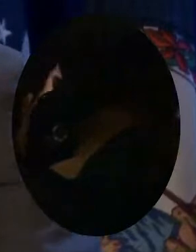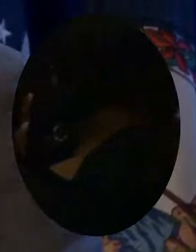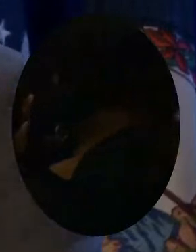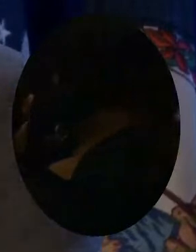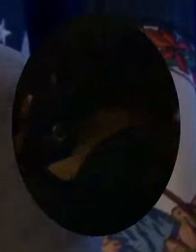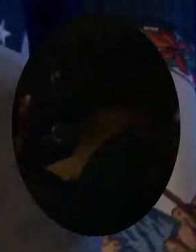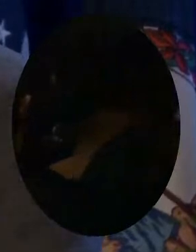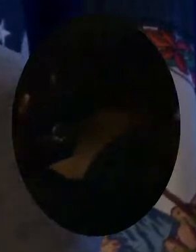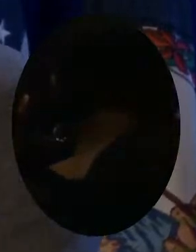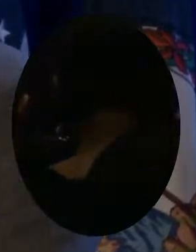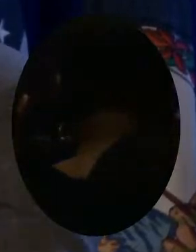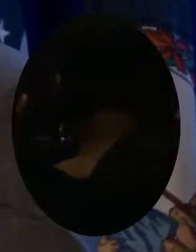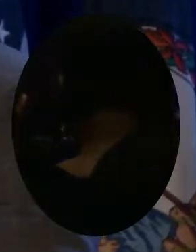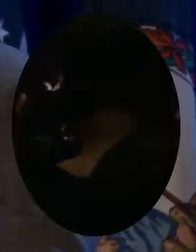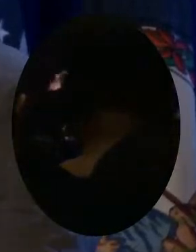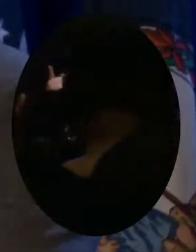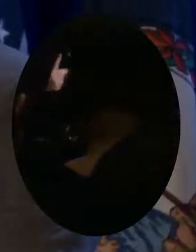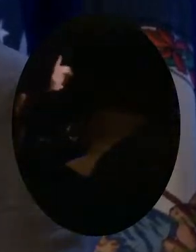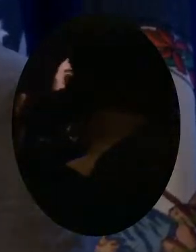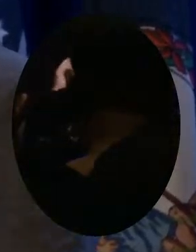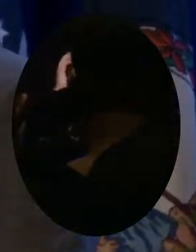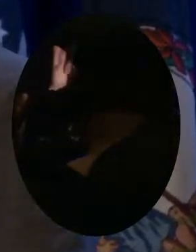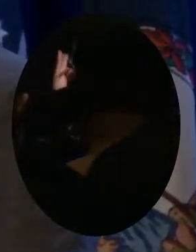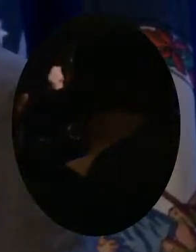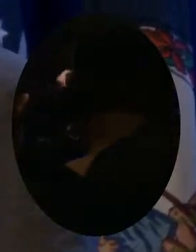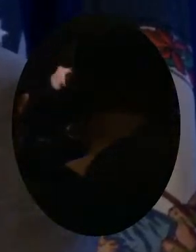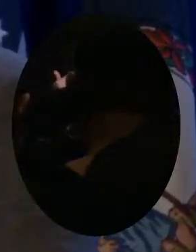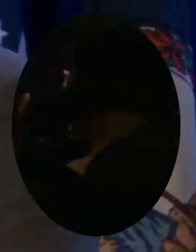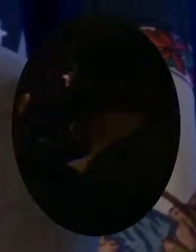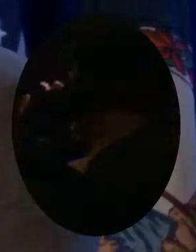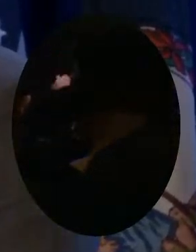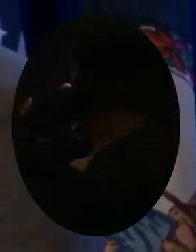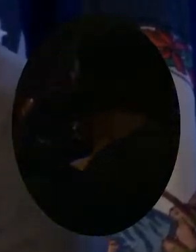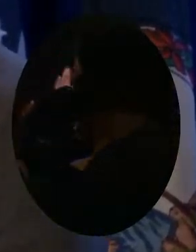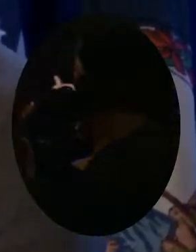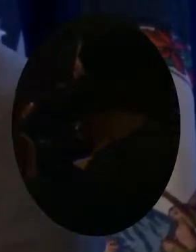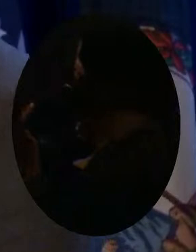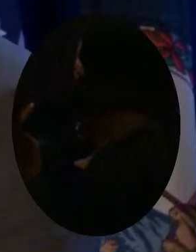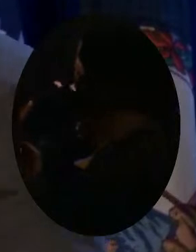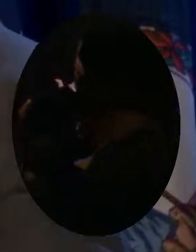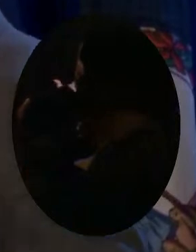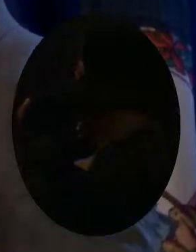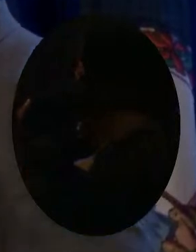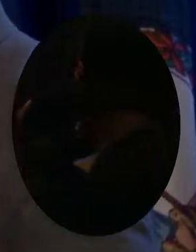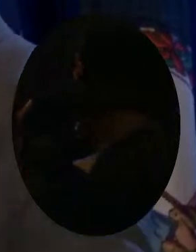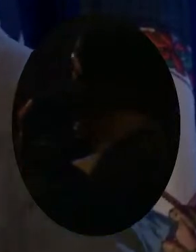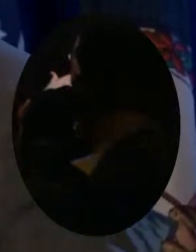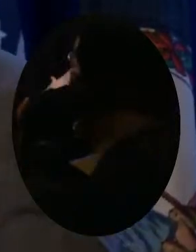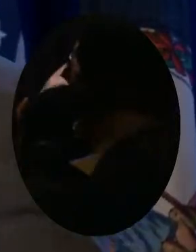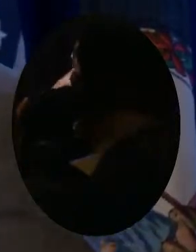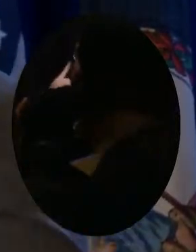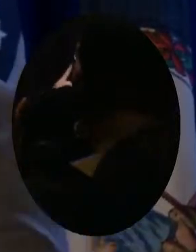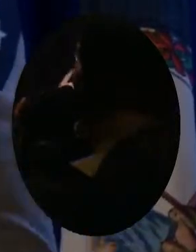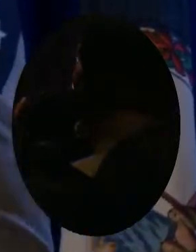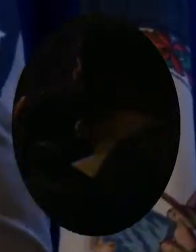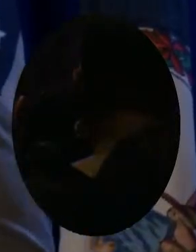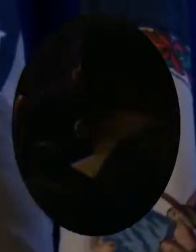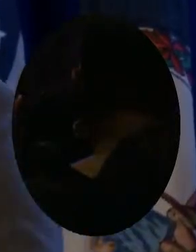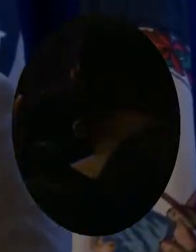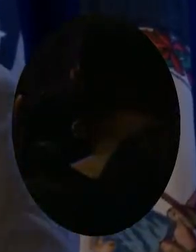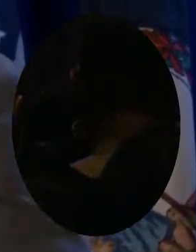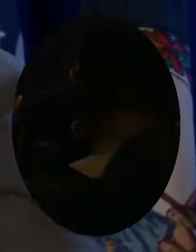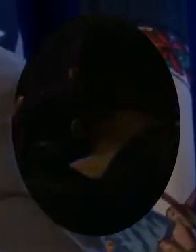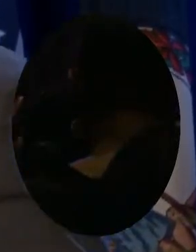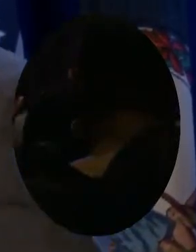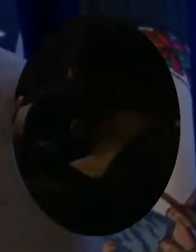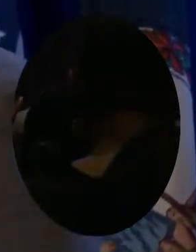of all creation. You have created all things and have done all things well. We thank you for the gift of love and